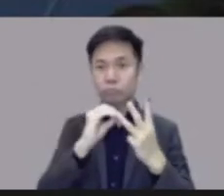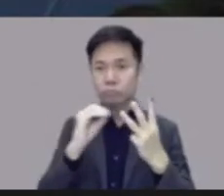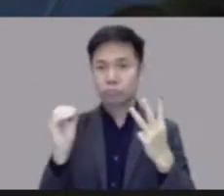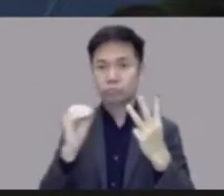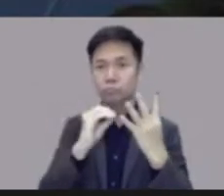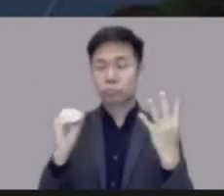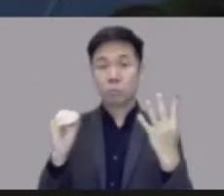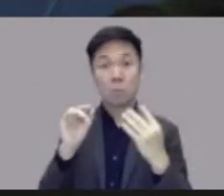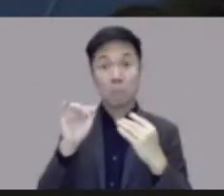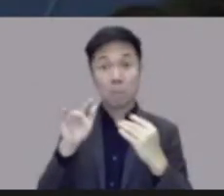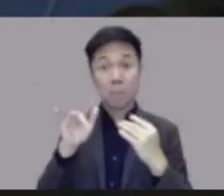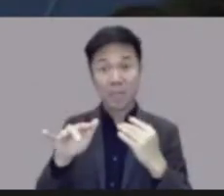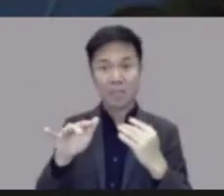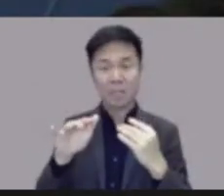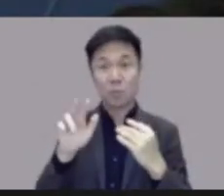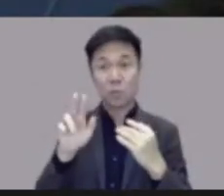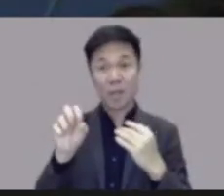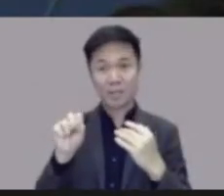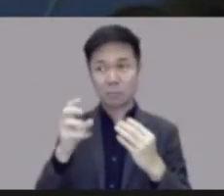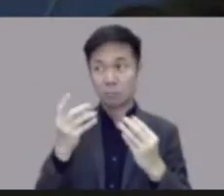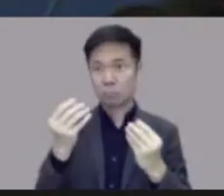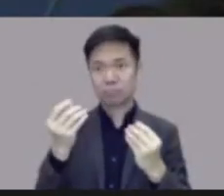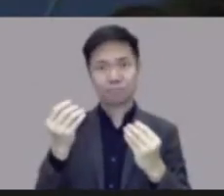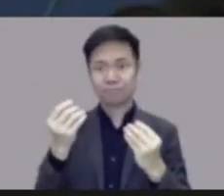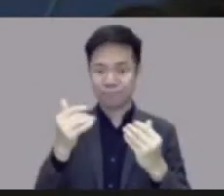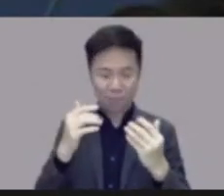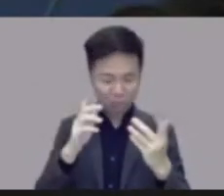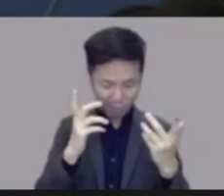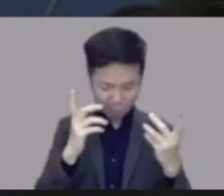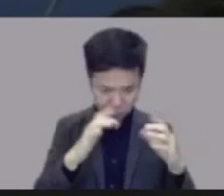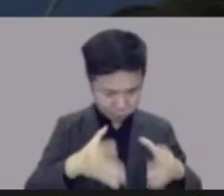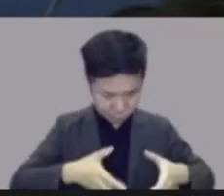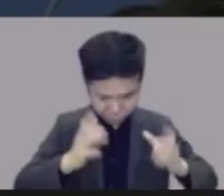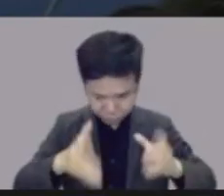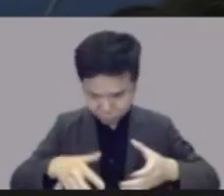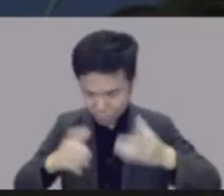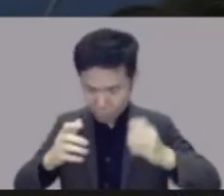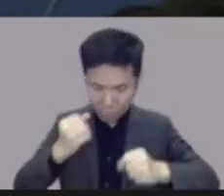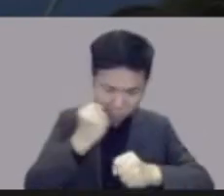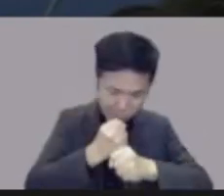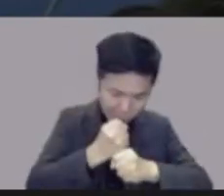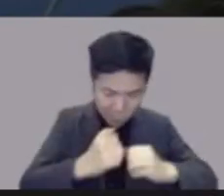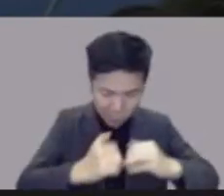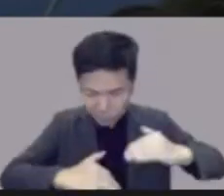but and the uh